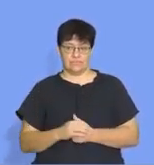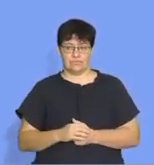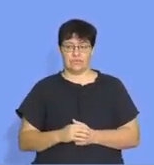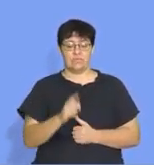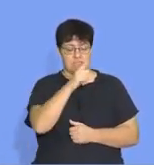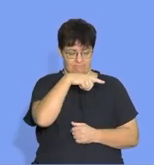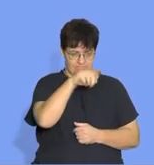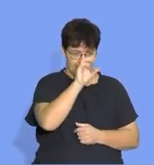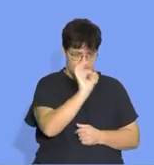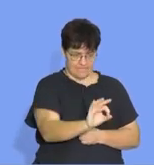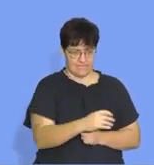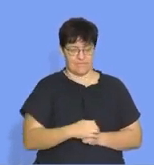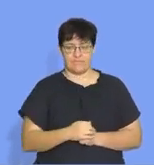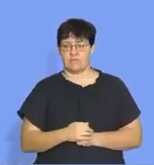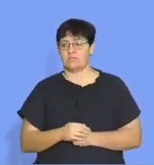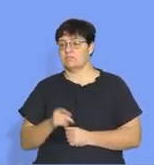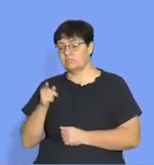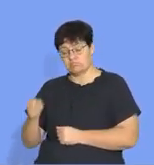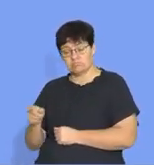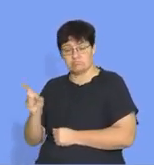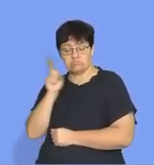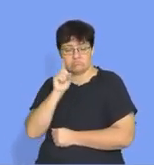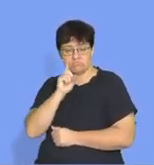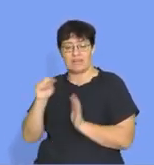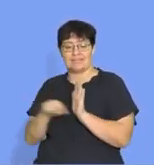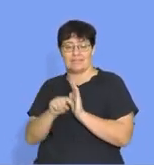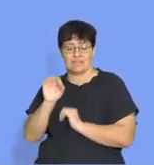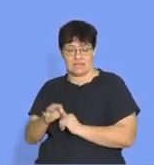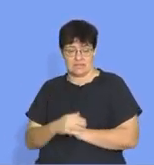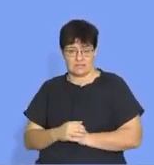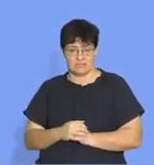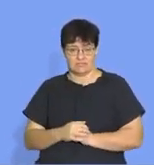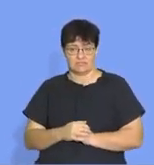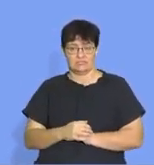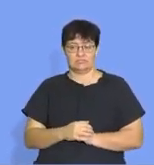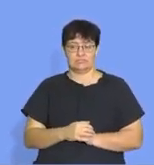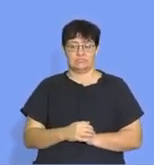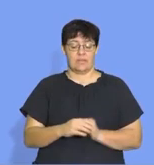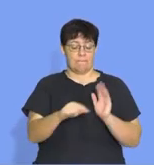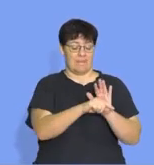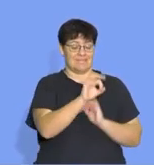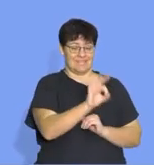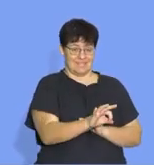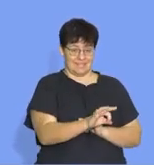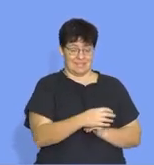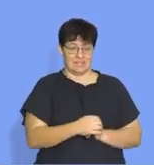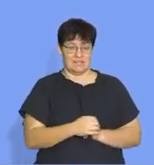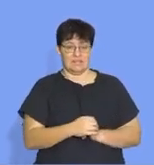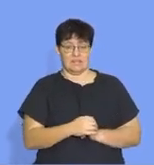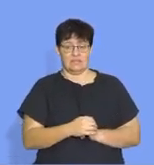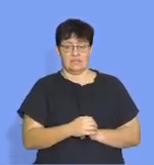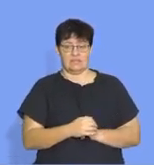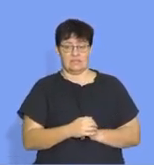solution is correct. Let's test for the negative 3 there. It will be minus 3 inside the